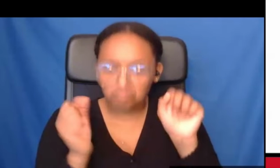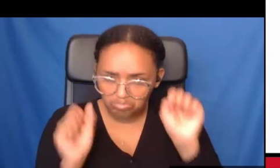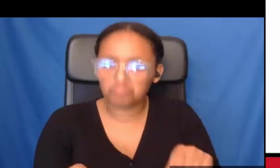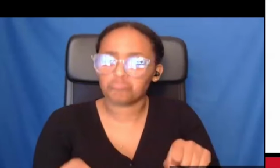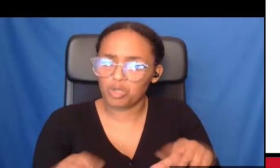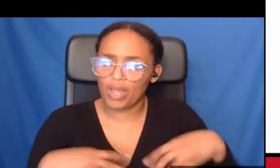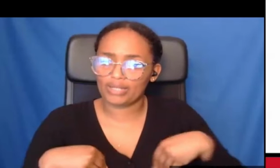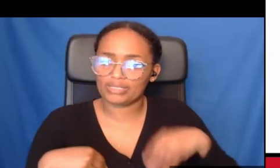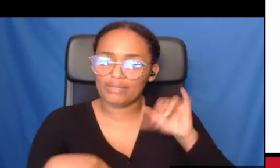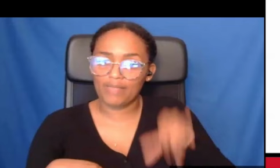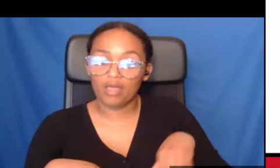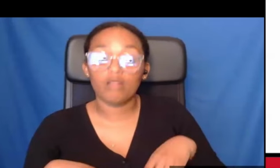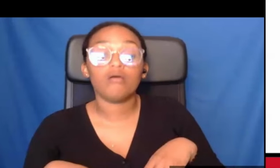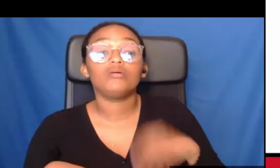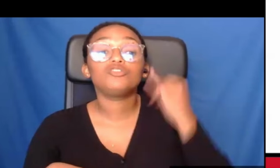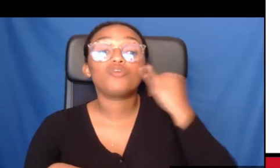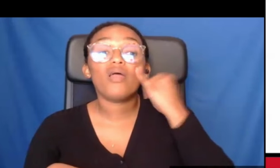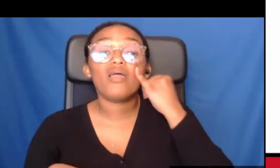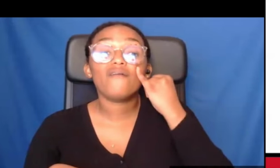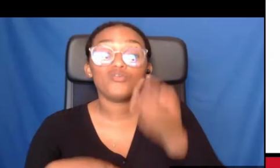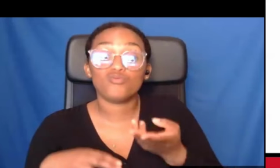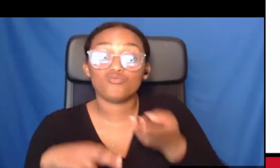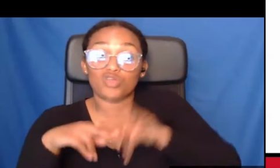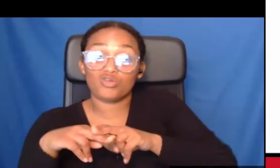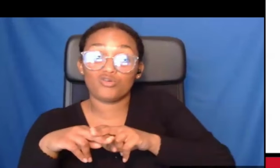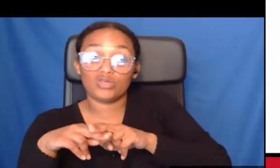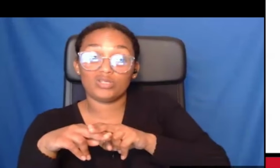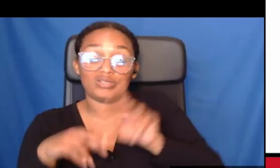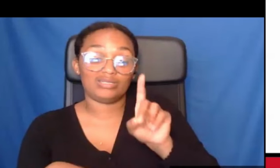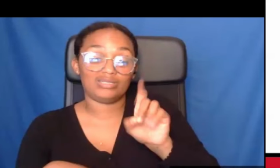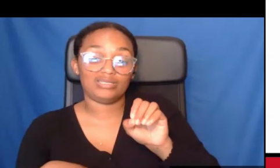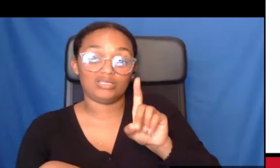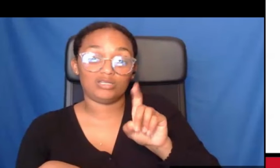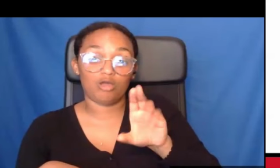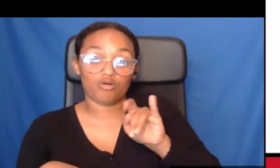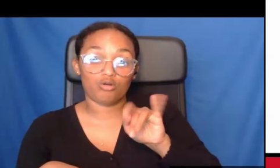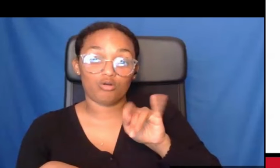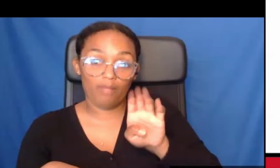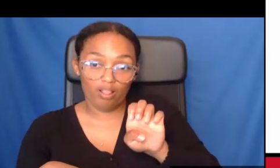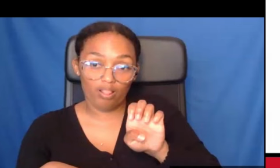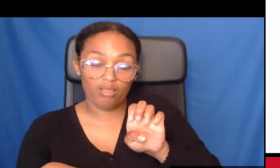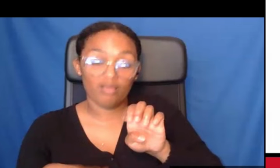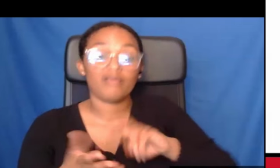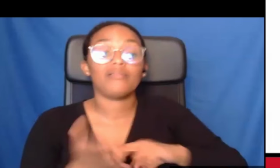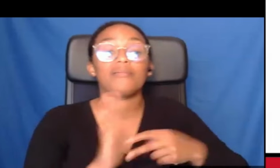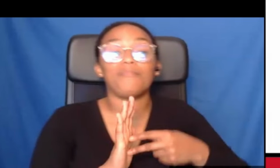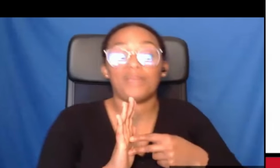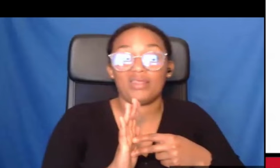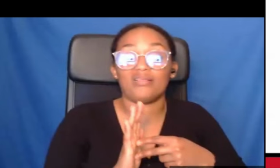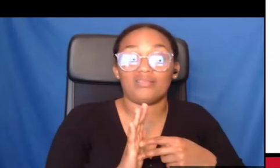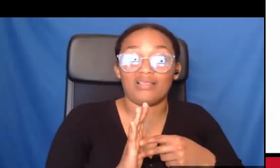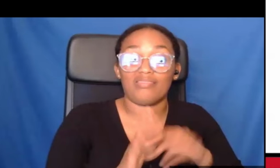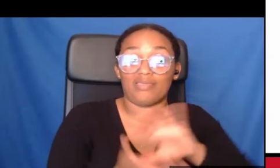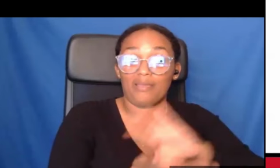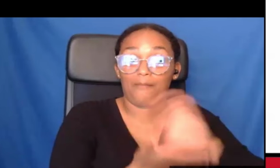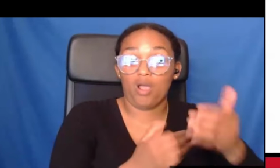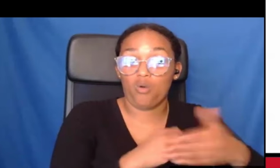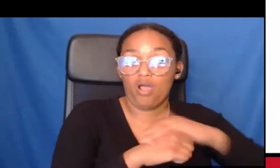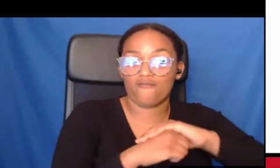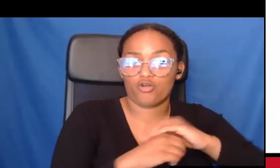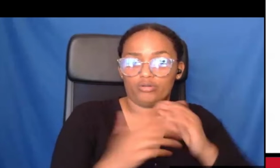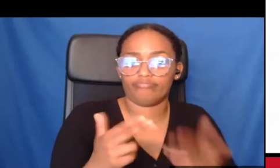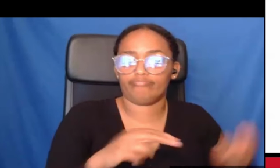lower premium, but we always have our own personal situations, and you need to understand what works for